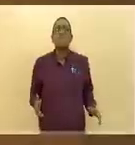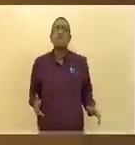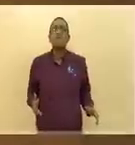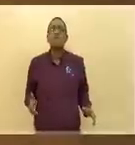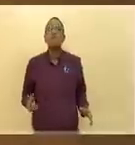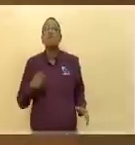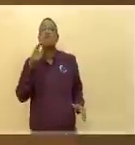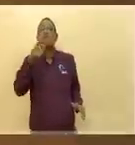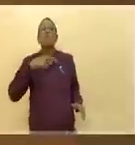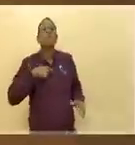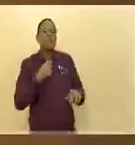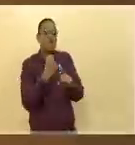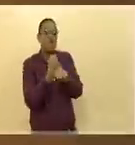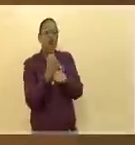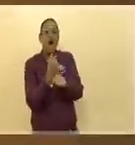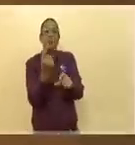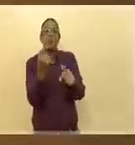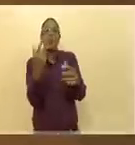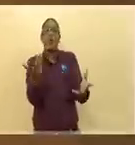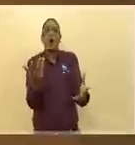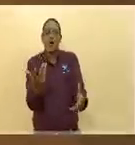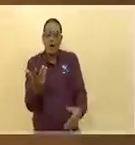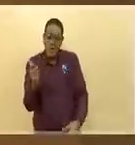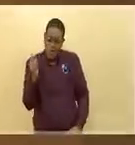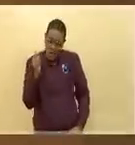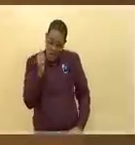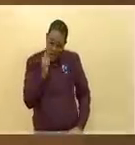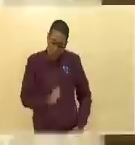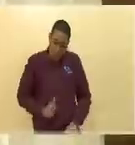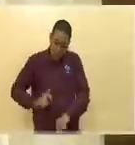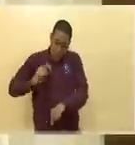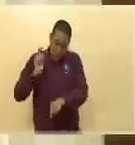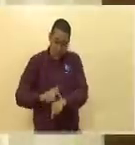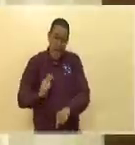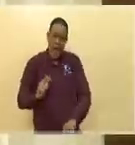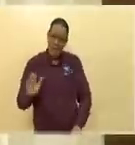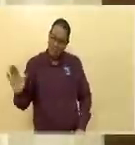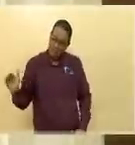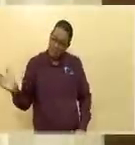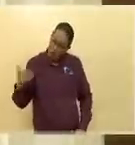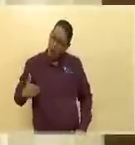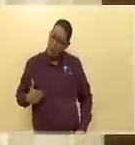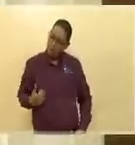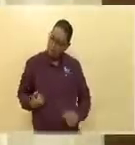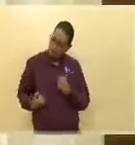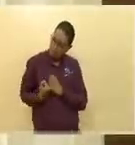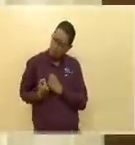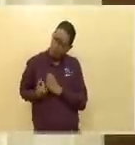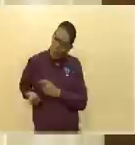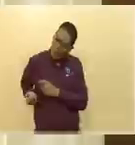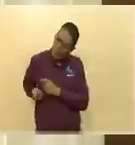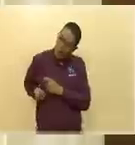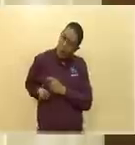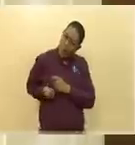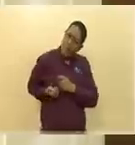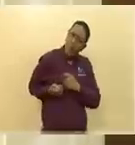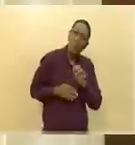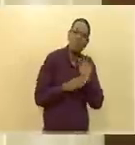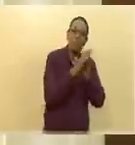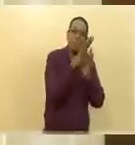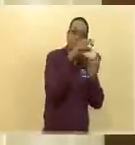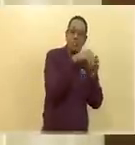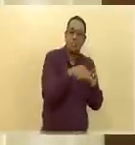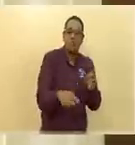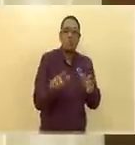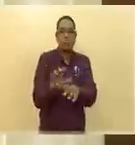Our job is at every opportunity to bring them along into this